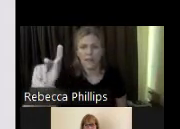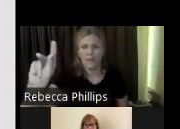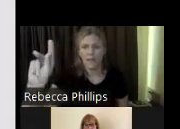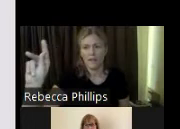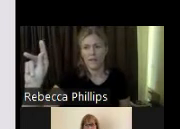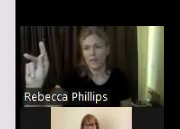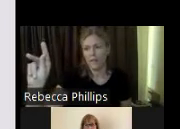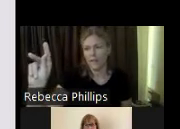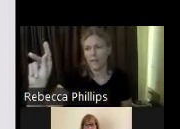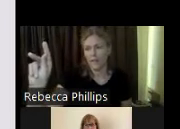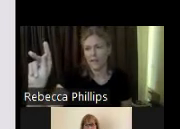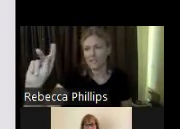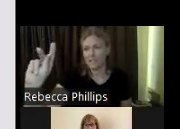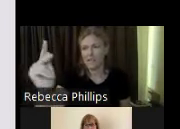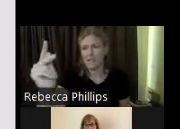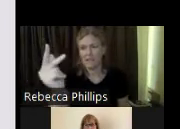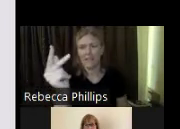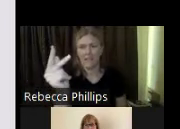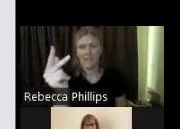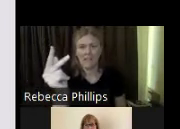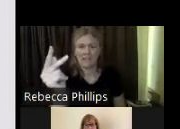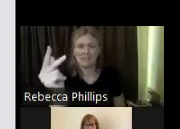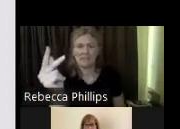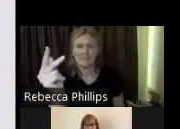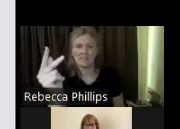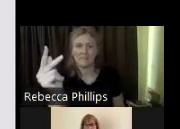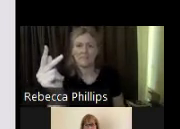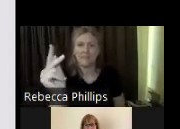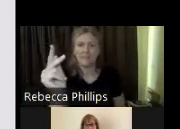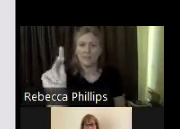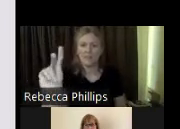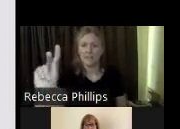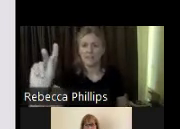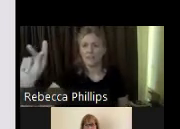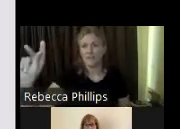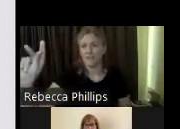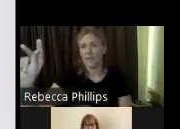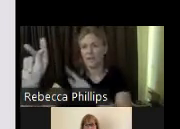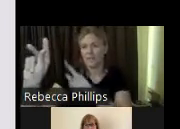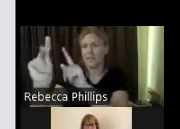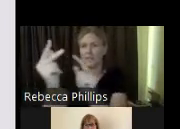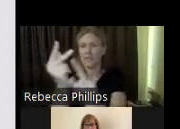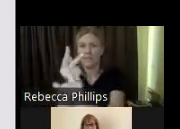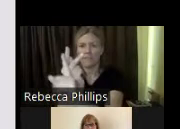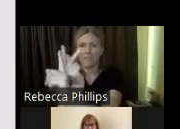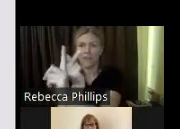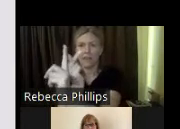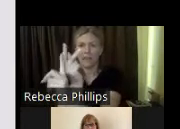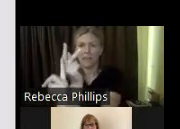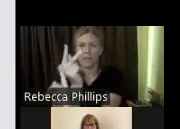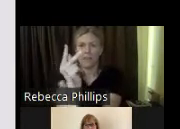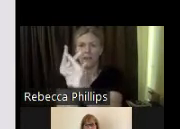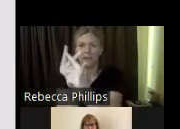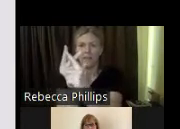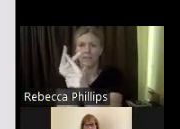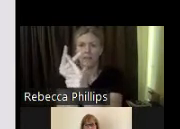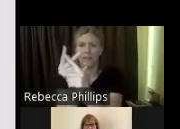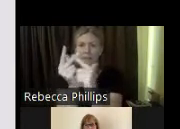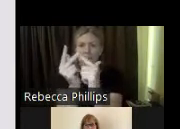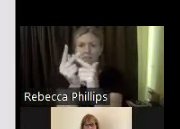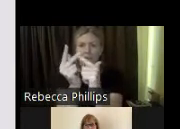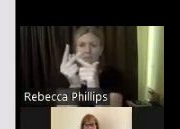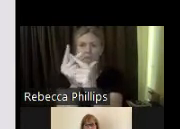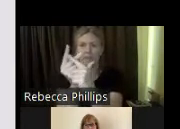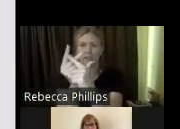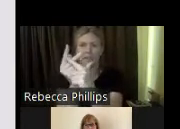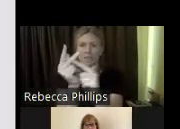K, I try making it like a K. So I always think of it like the line coming down, and then